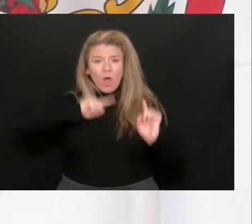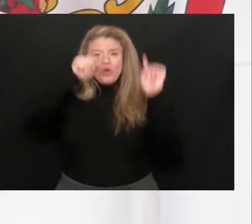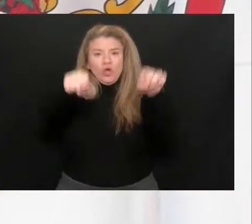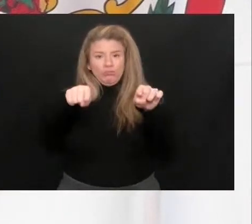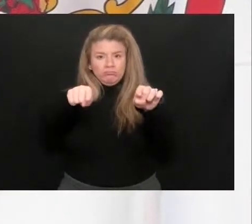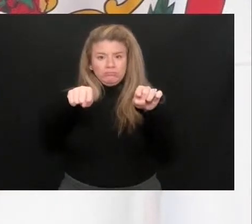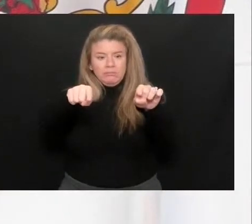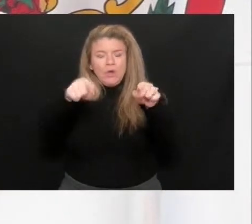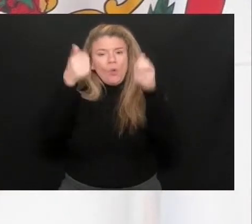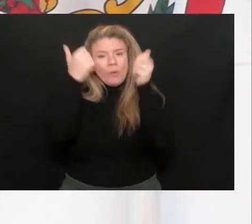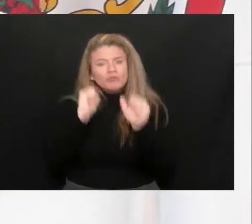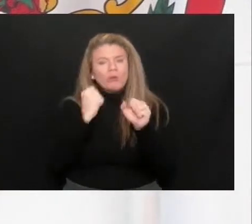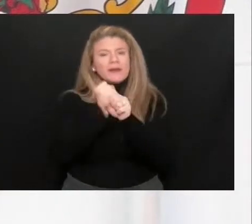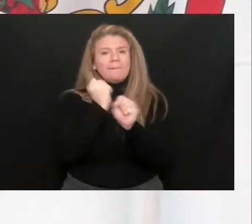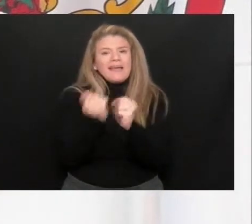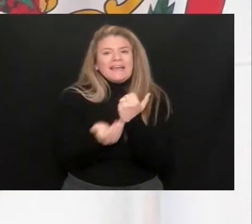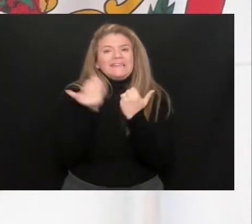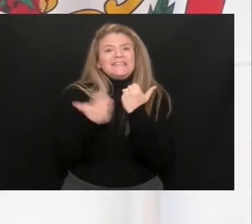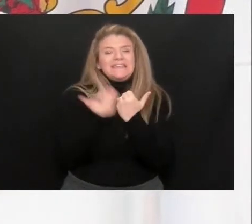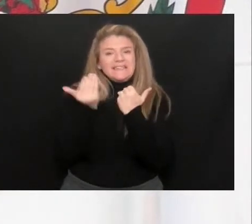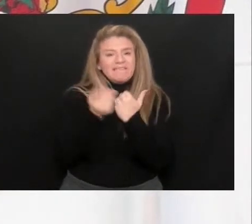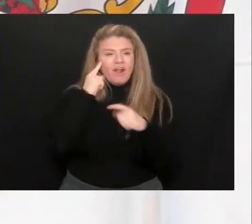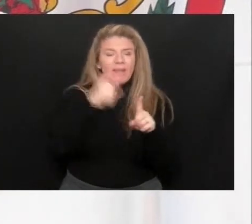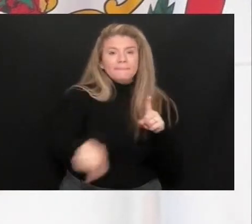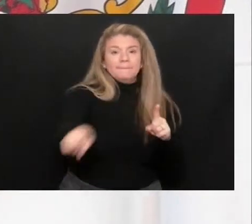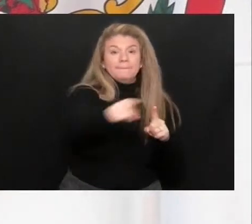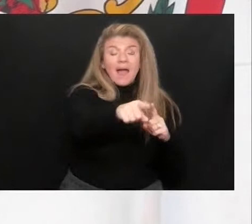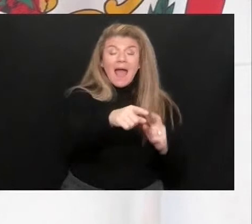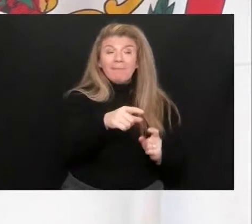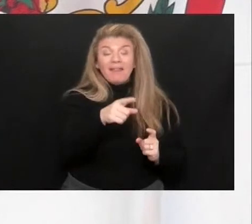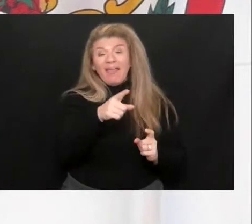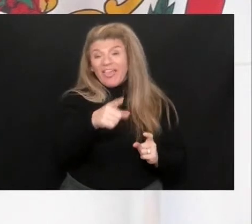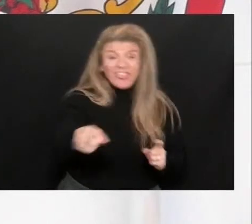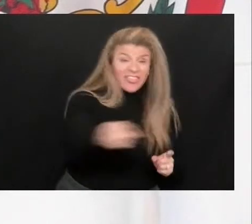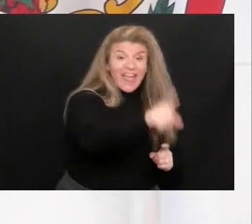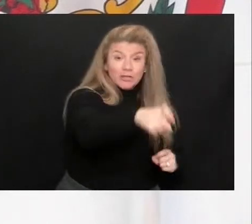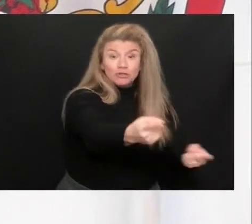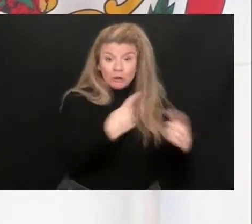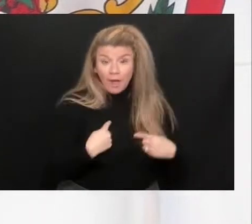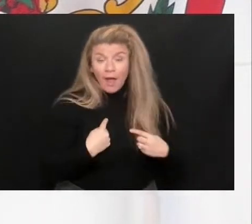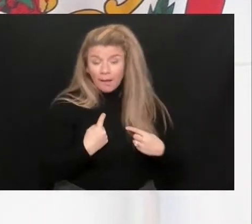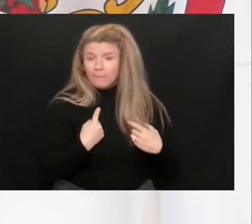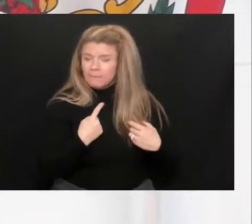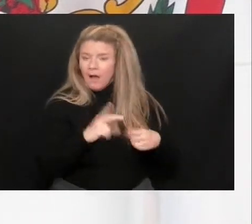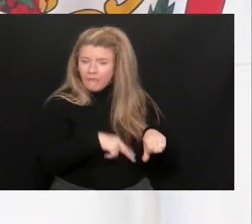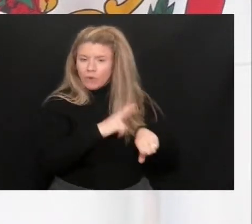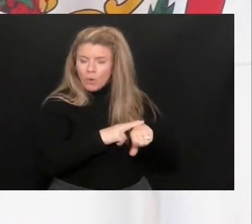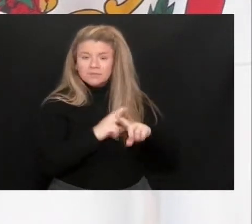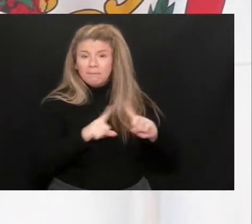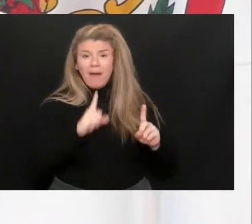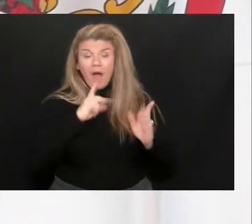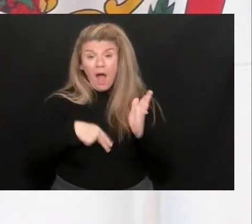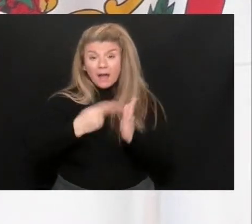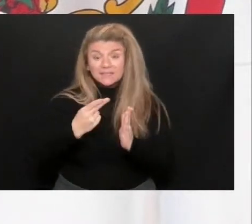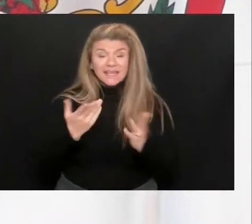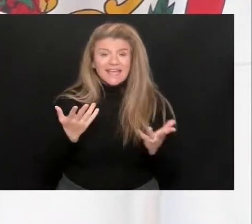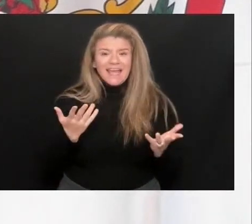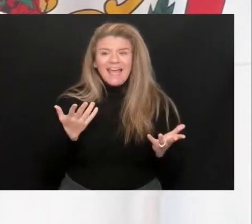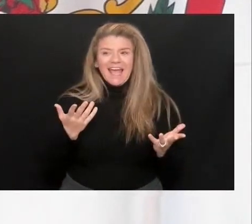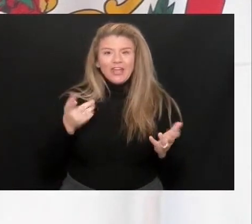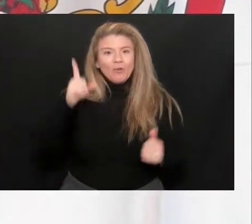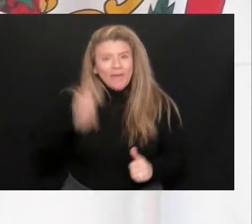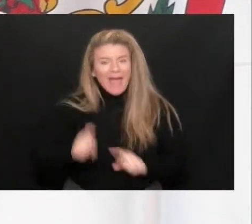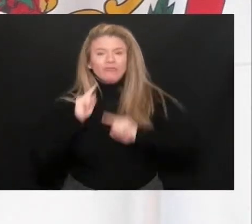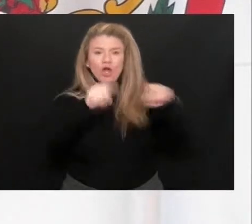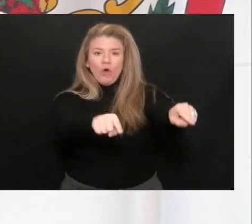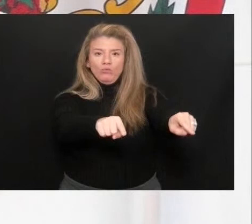try to make it convenient for them and everything. They ought to come on their own. We get that. But in all honesty, you've got to go to